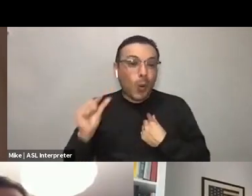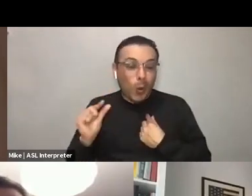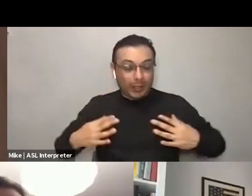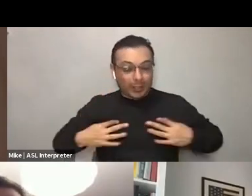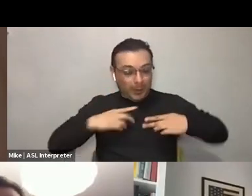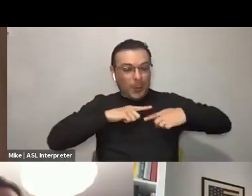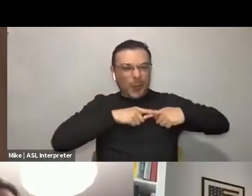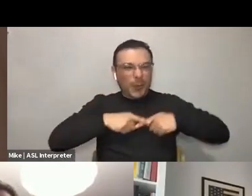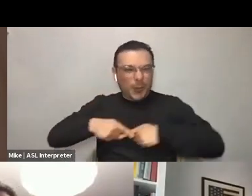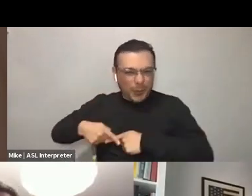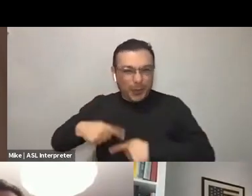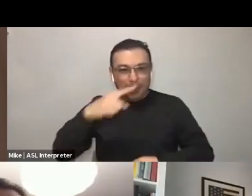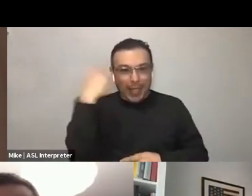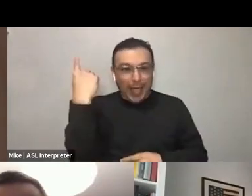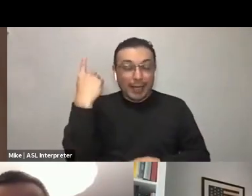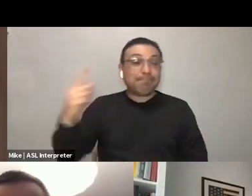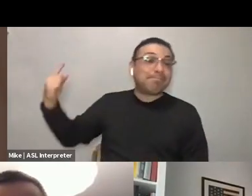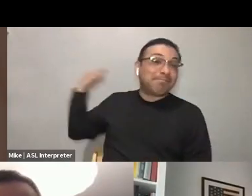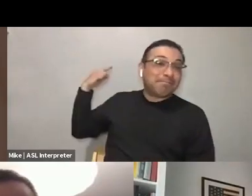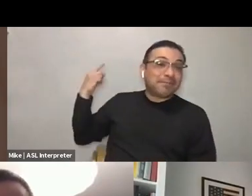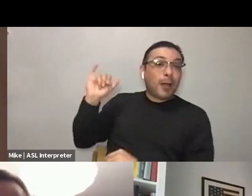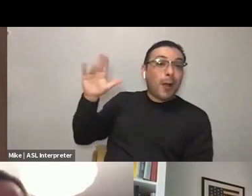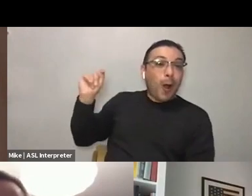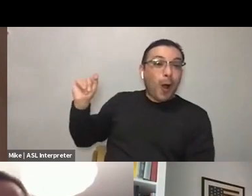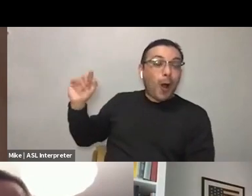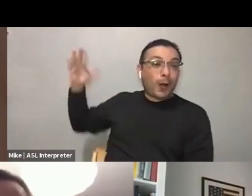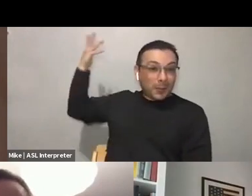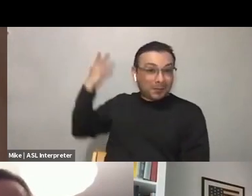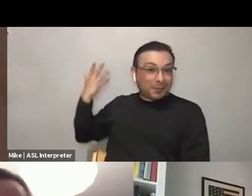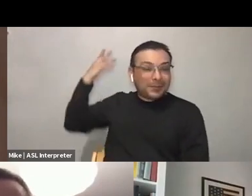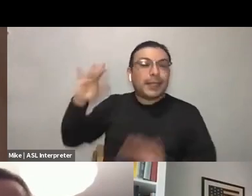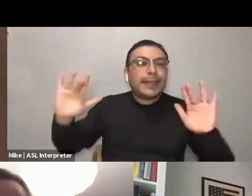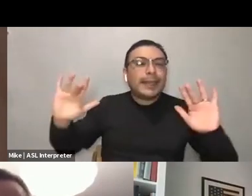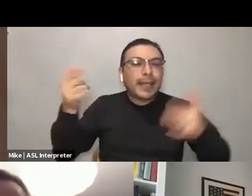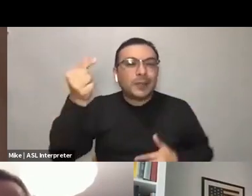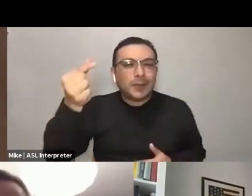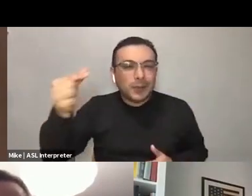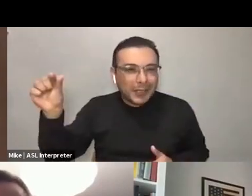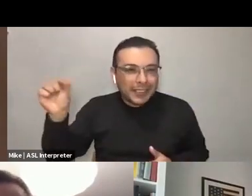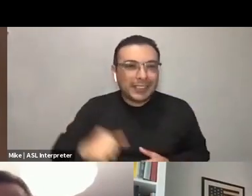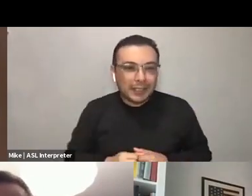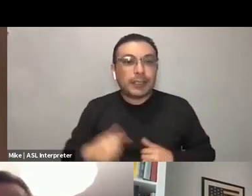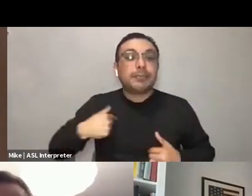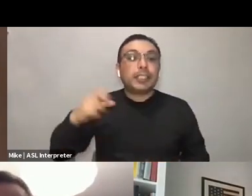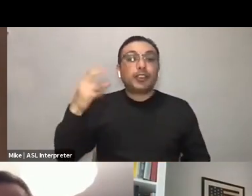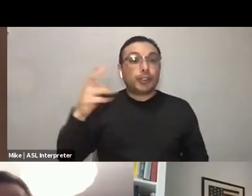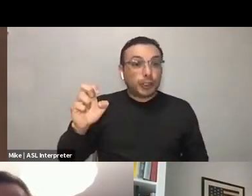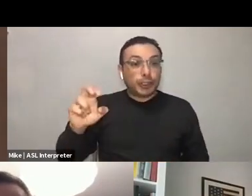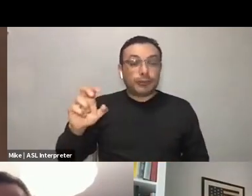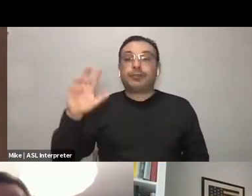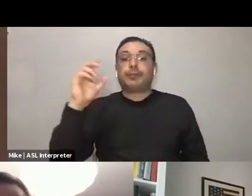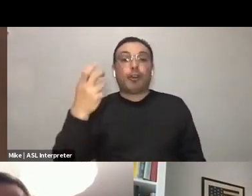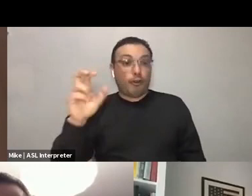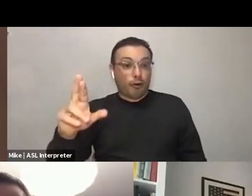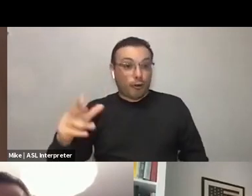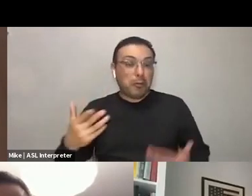I have some artwork behind me on a very light green wall. I use she, her pronouns. I am